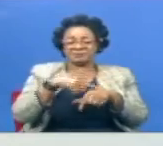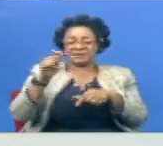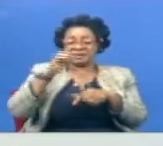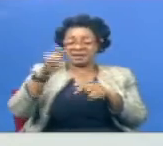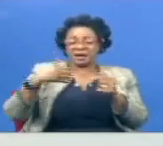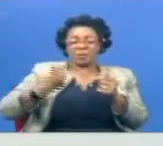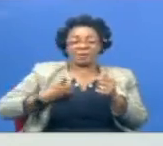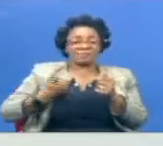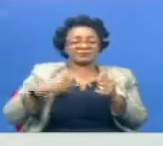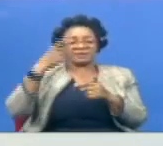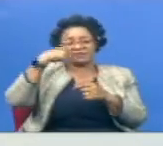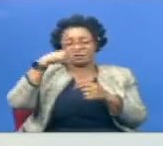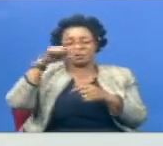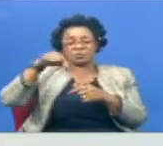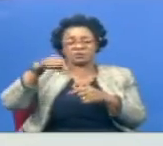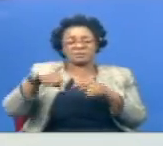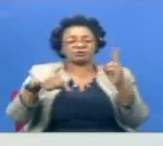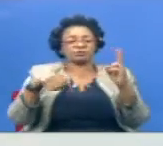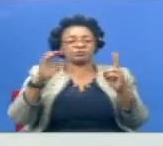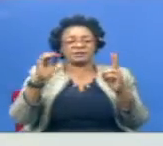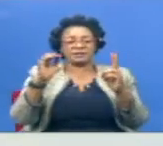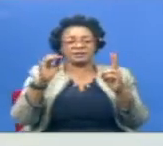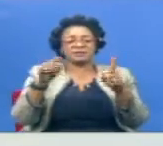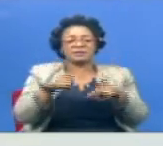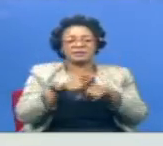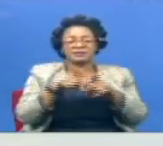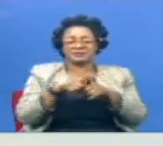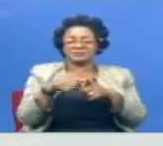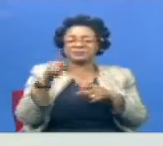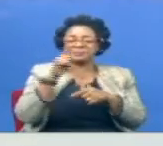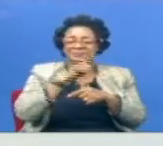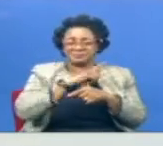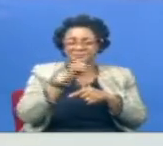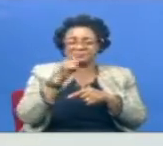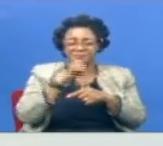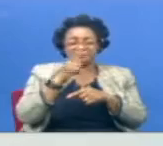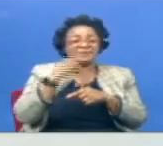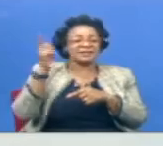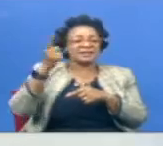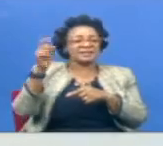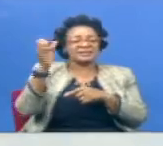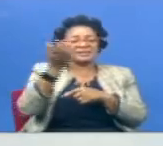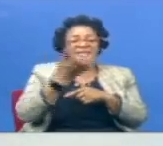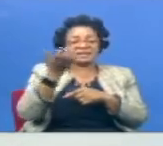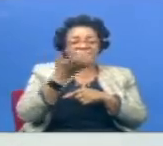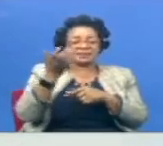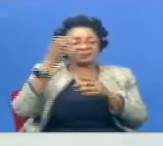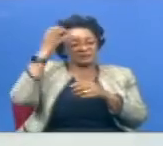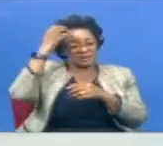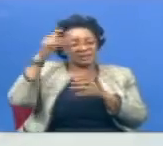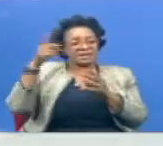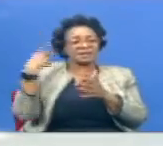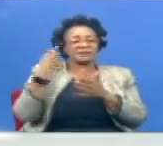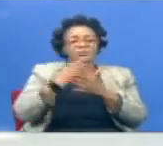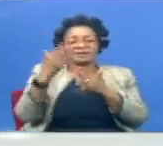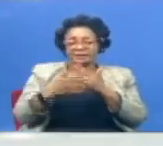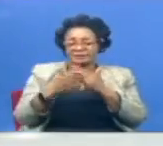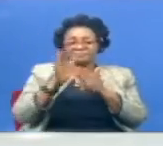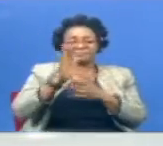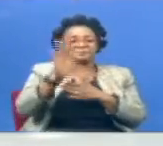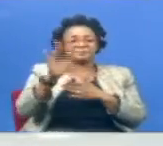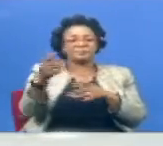League champions Thika Queens by 2-0 in a tightly contested match at the Kenyatta Stadium in Kitale last weekend. The law enforcers were